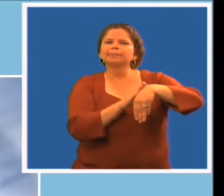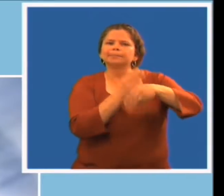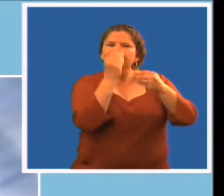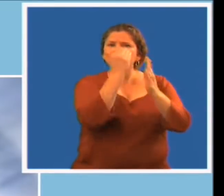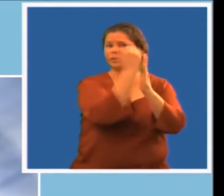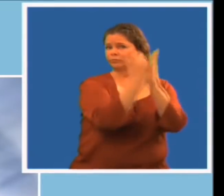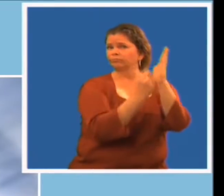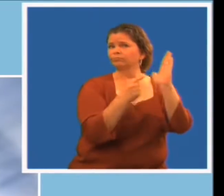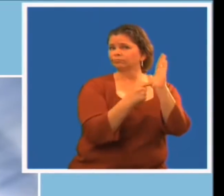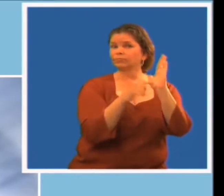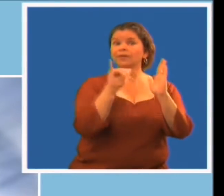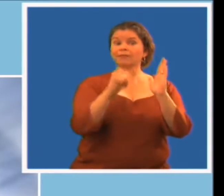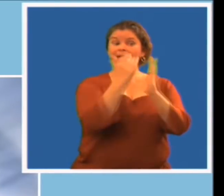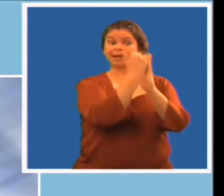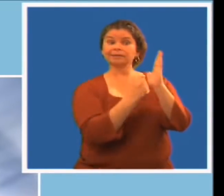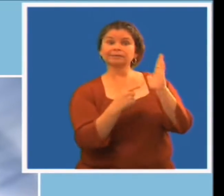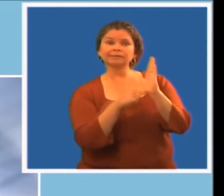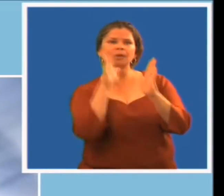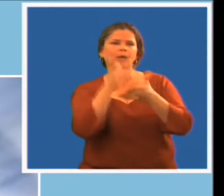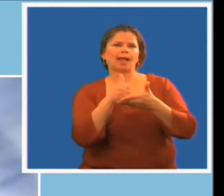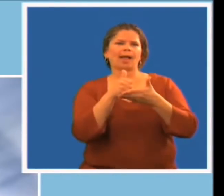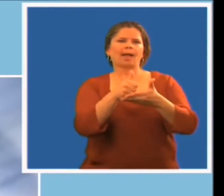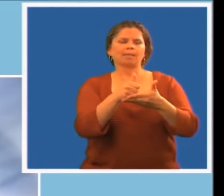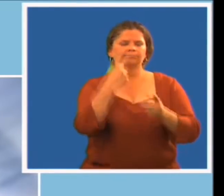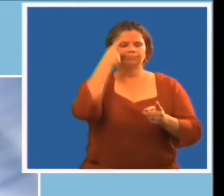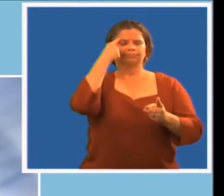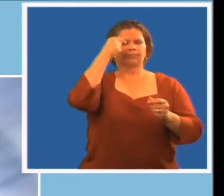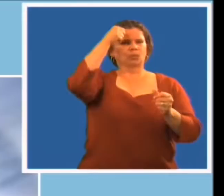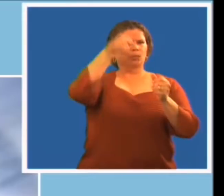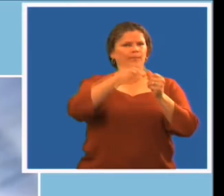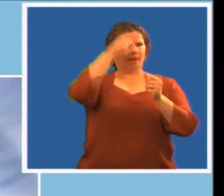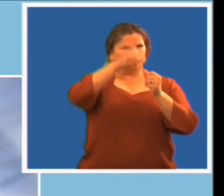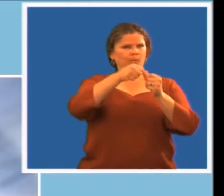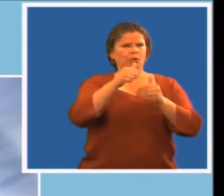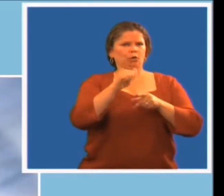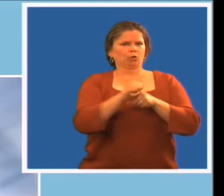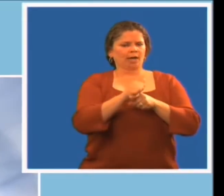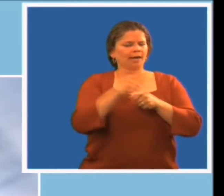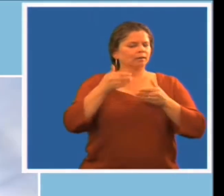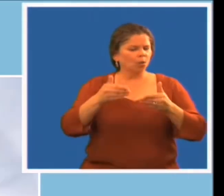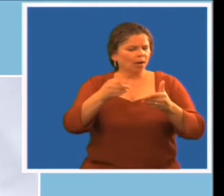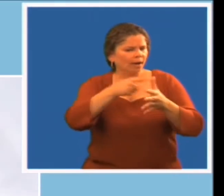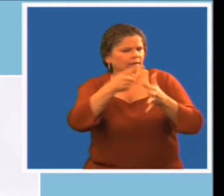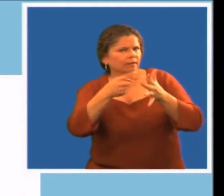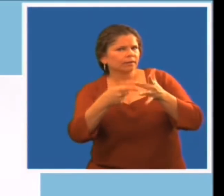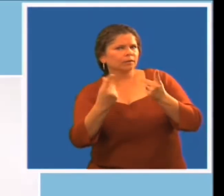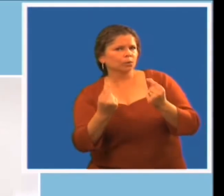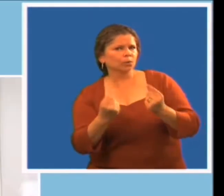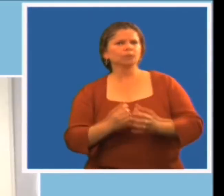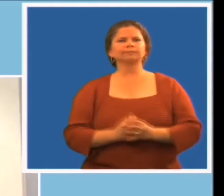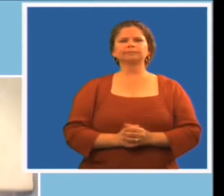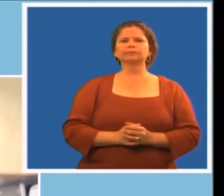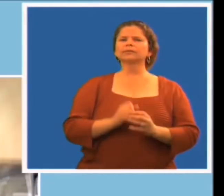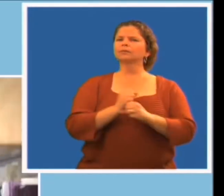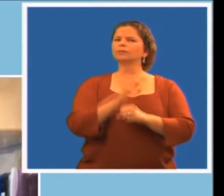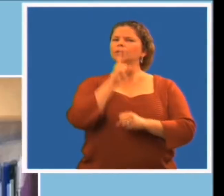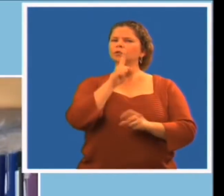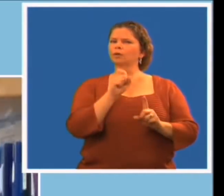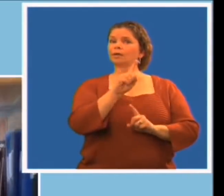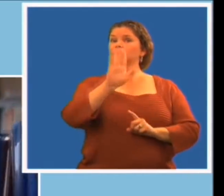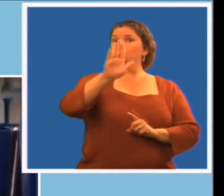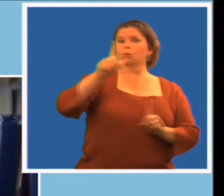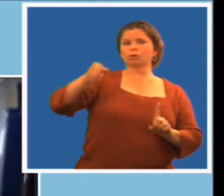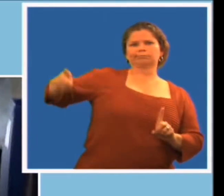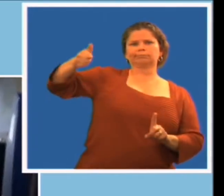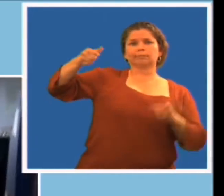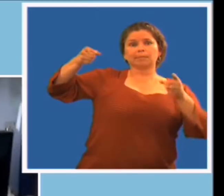your manager or principal where the tip sheet can be found at your school or work site. You're now ready to begin